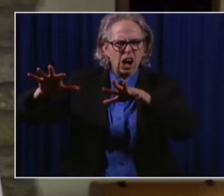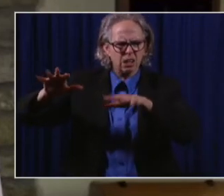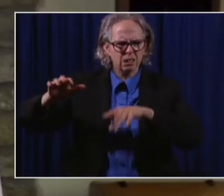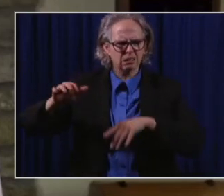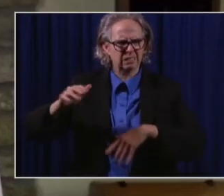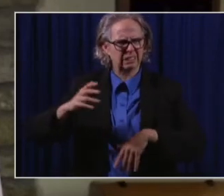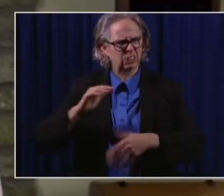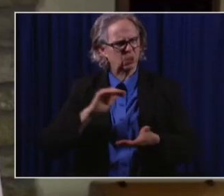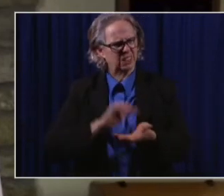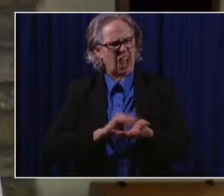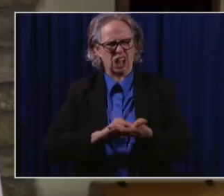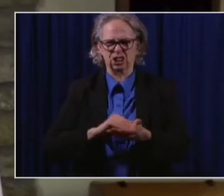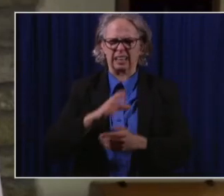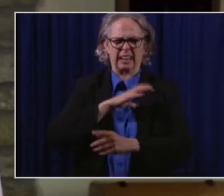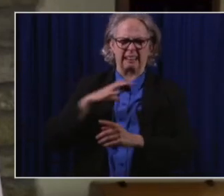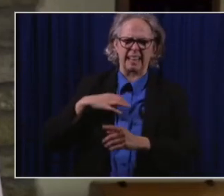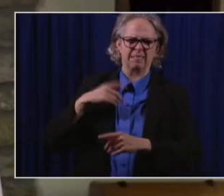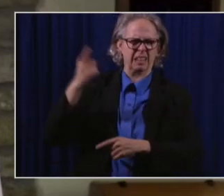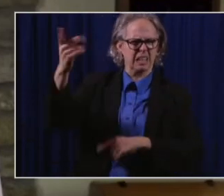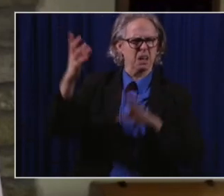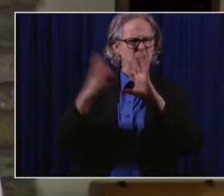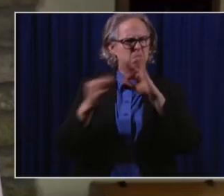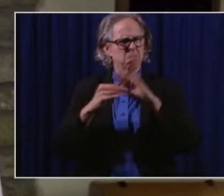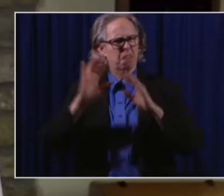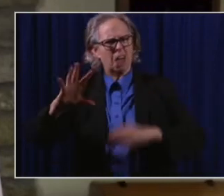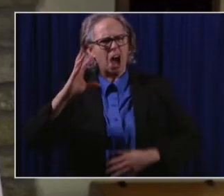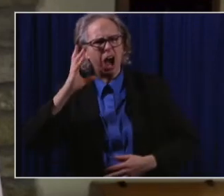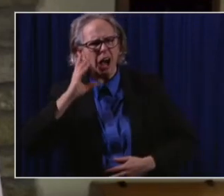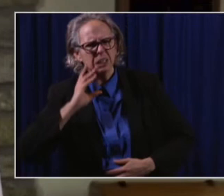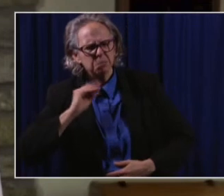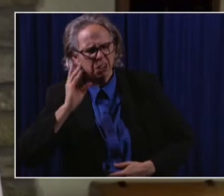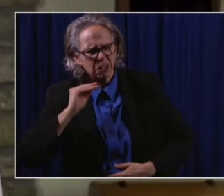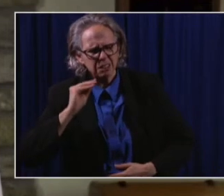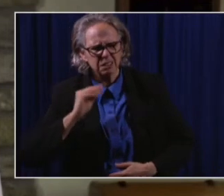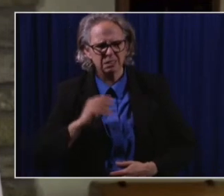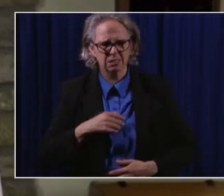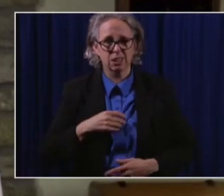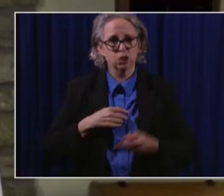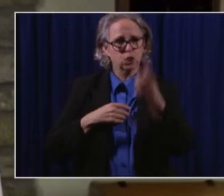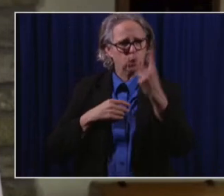what they are seeing. Those doctors are with us today.